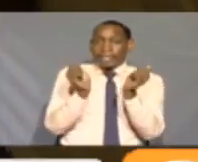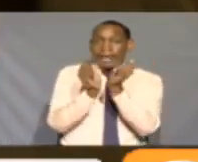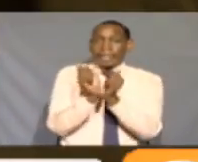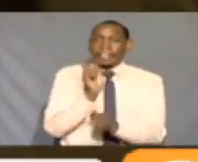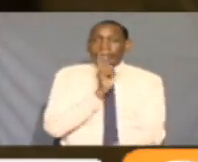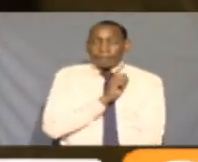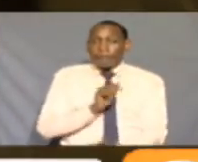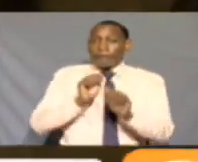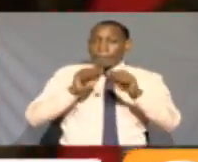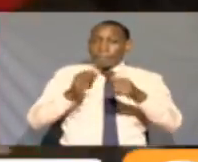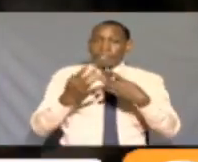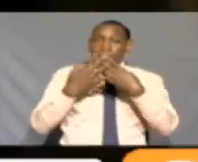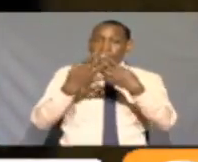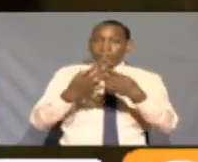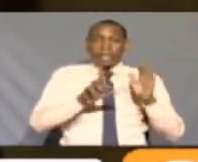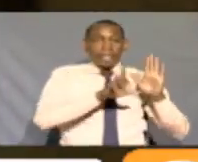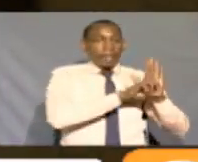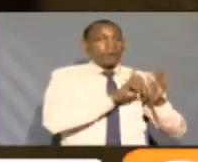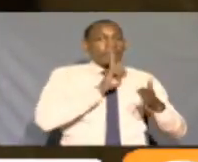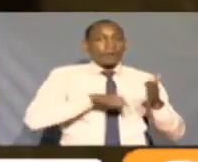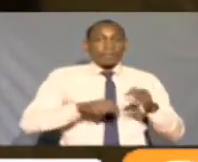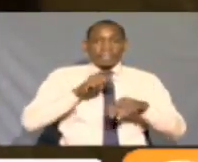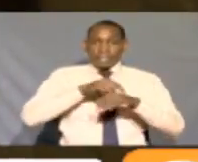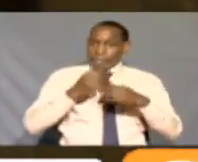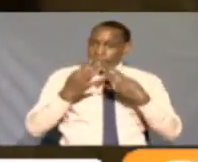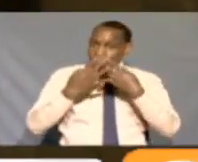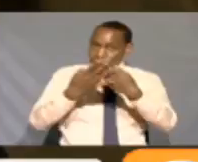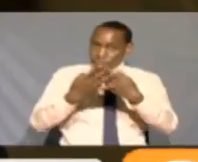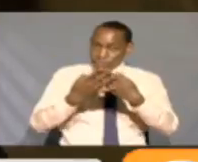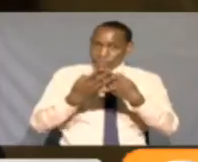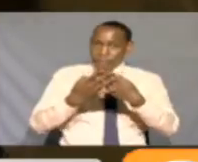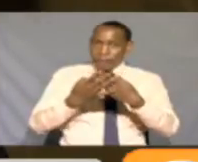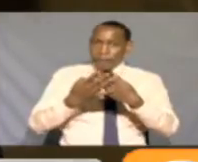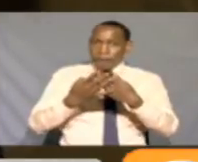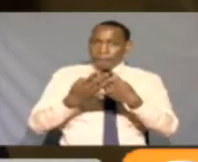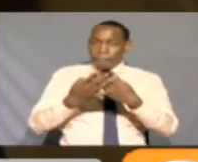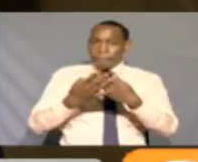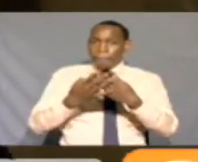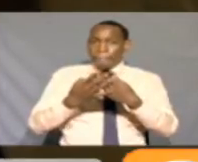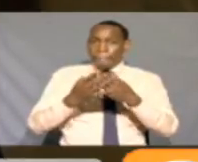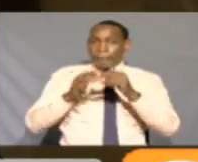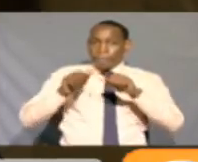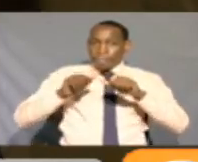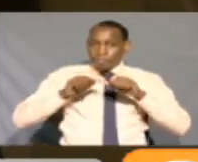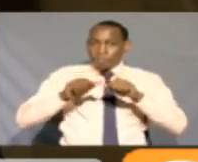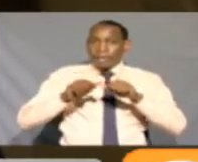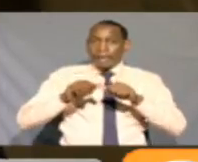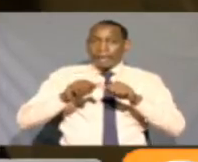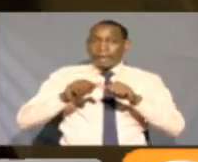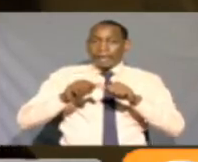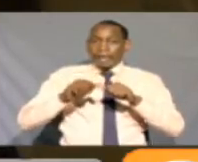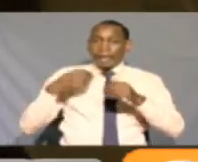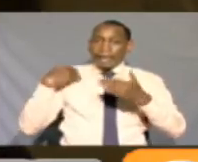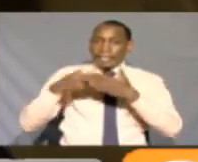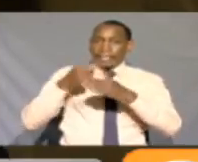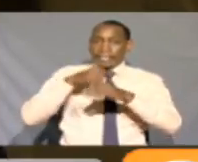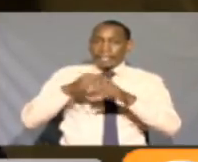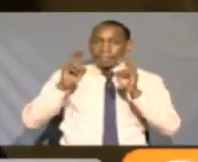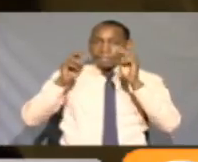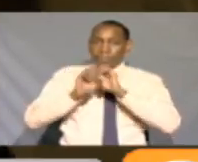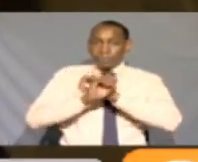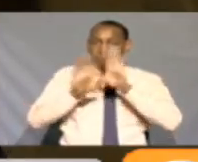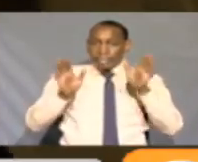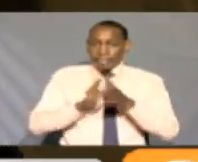arrested and might be charged. And the law says once they are charged, they stand suspended at half pay until they are cleared. What about those